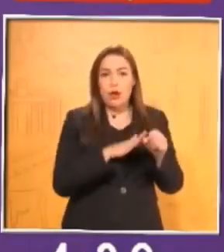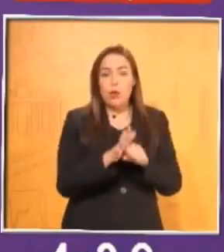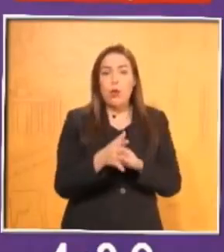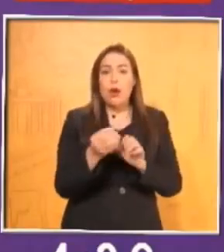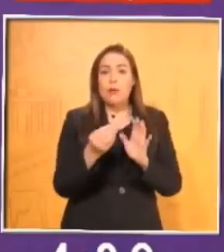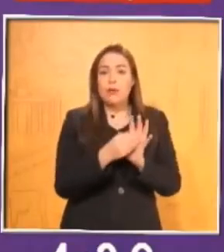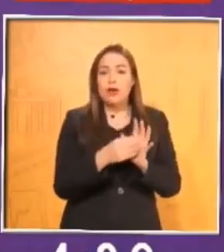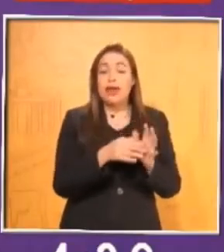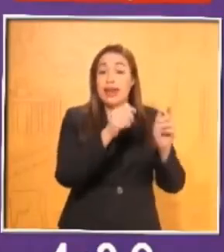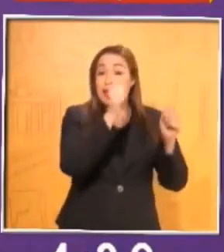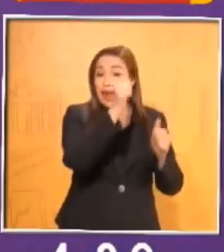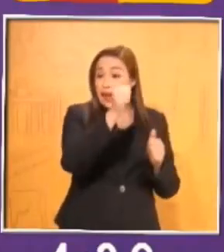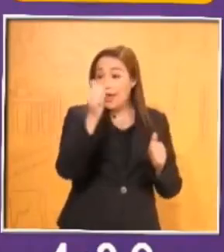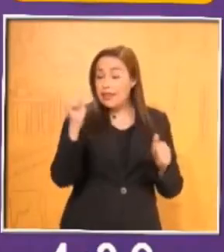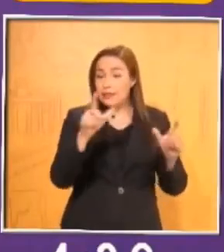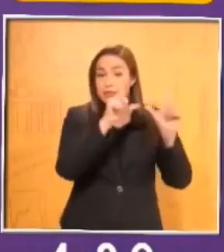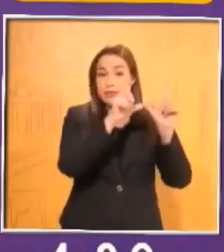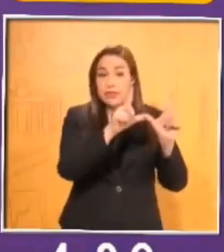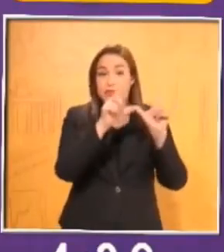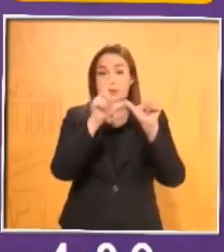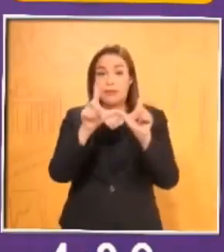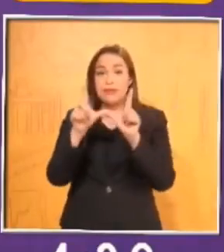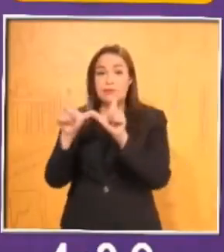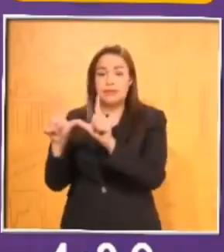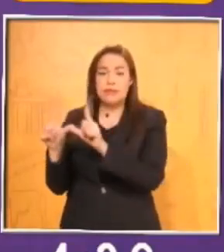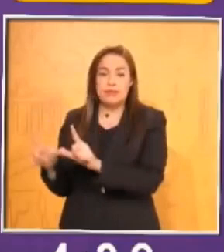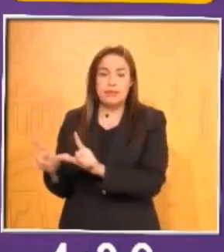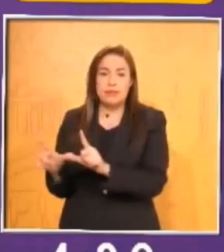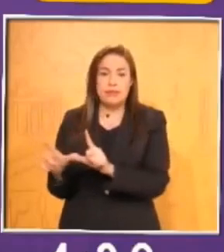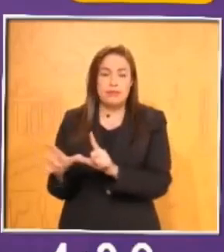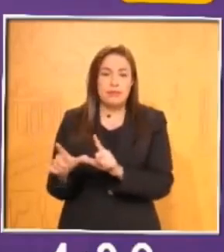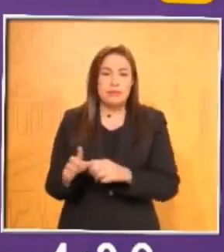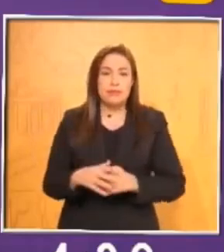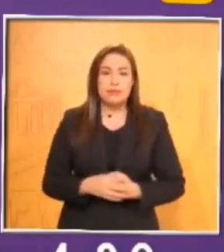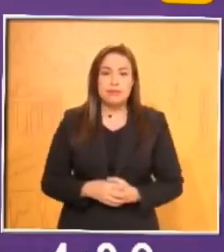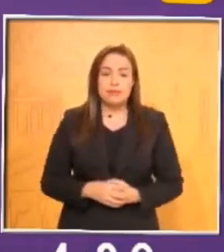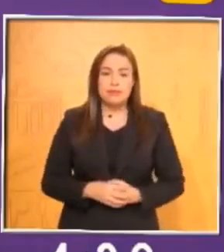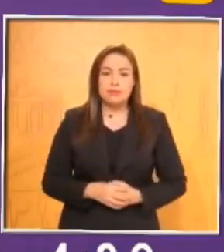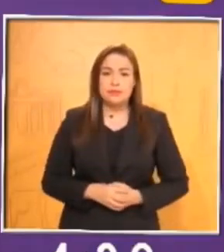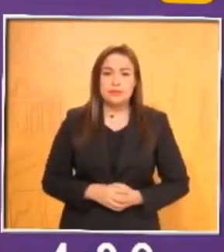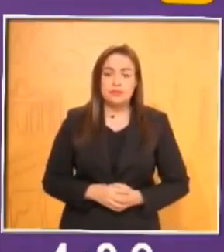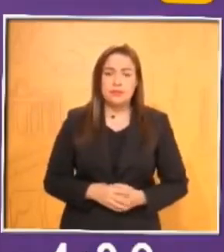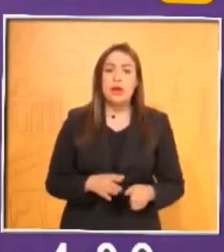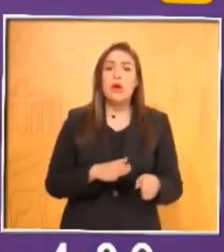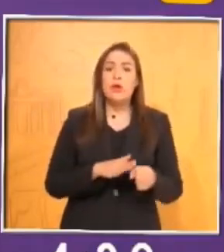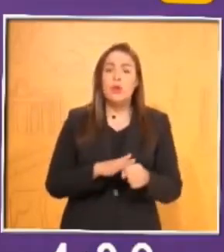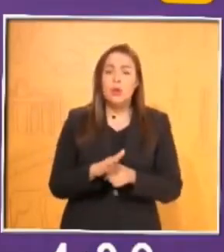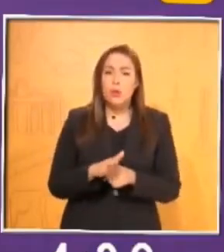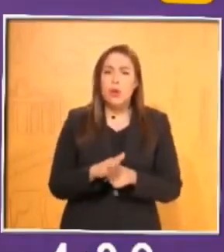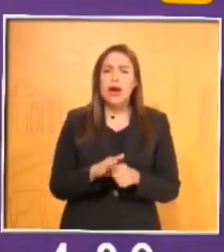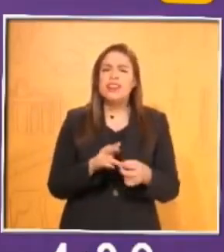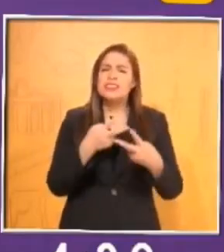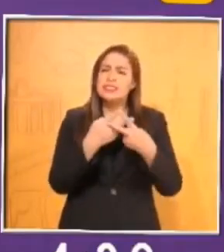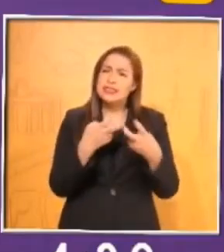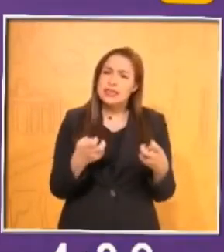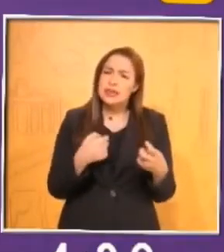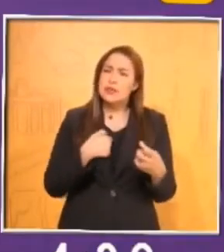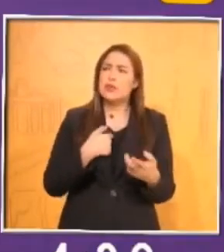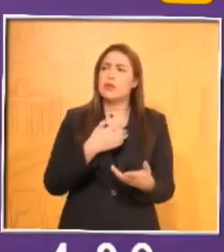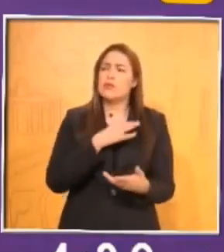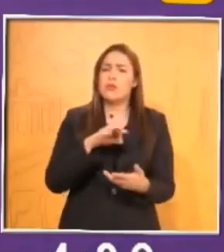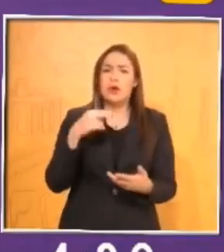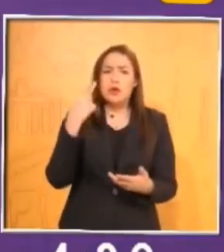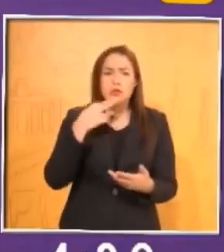scene. You must be very attentive about what you are going to write and what kind of adjectives you will use in